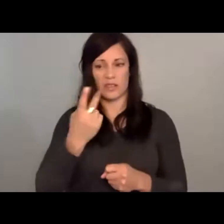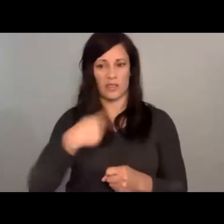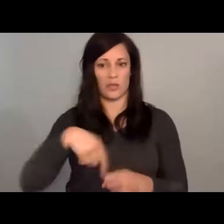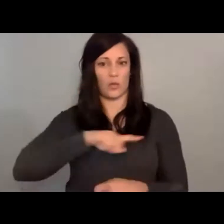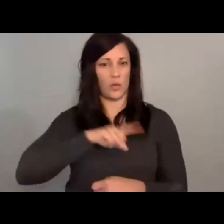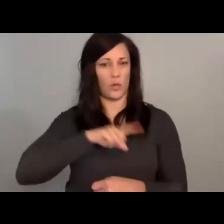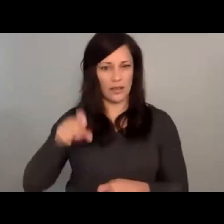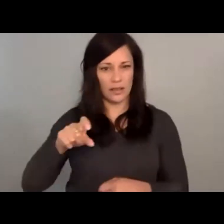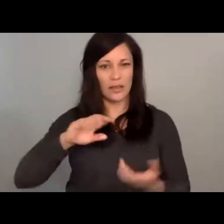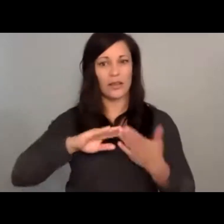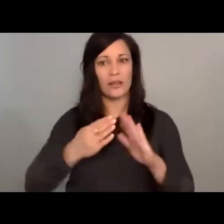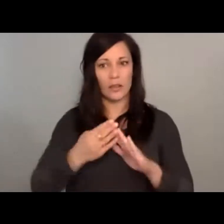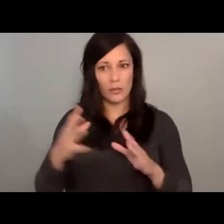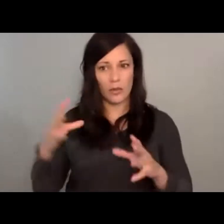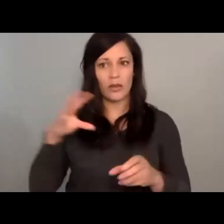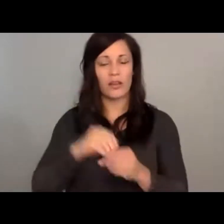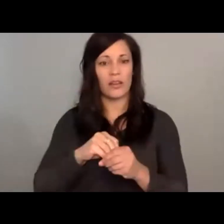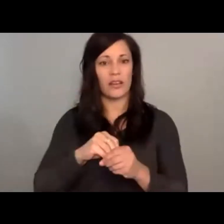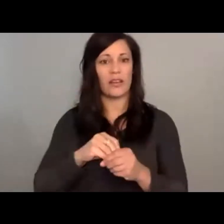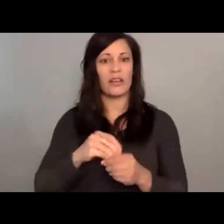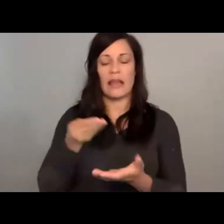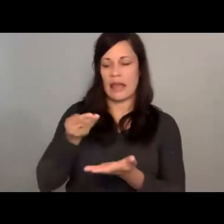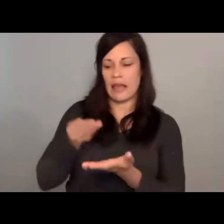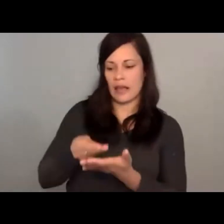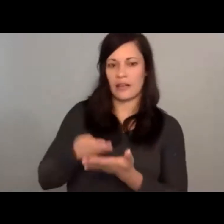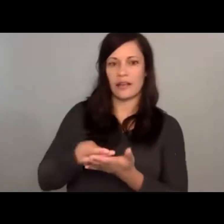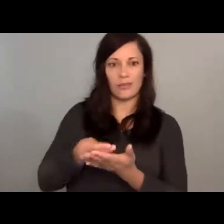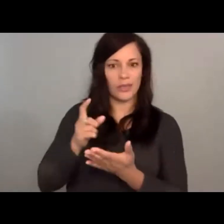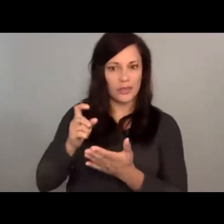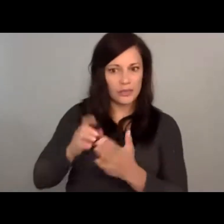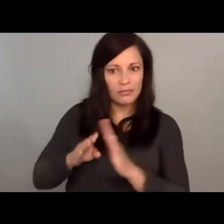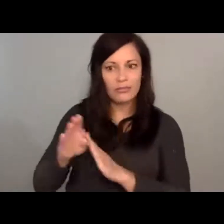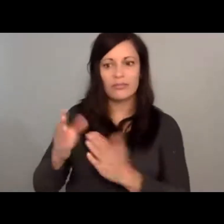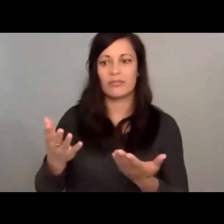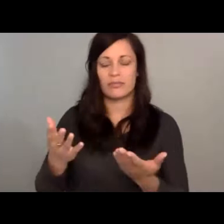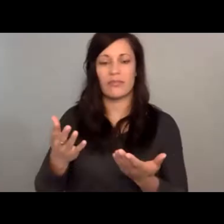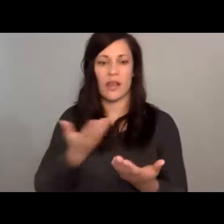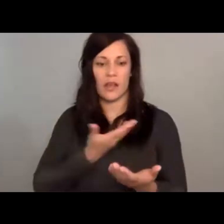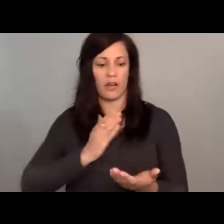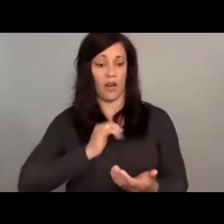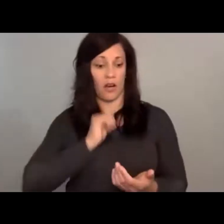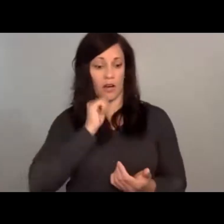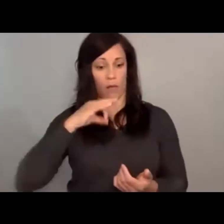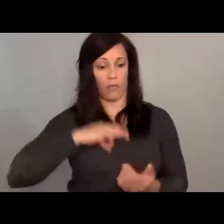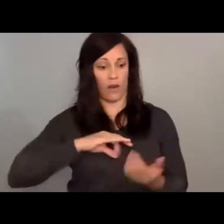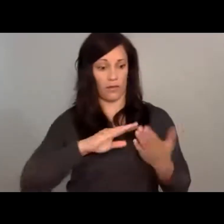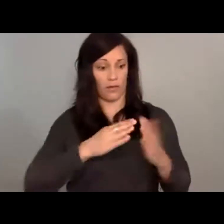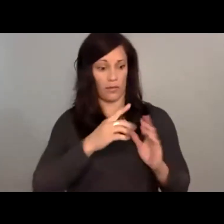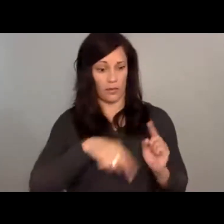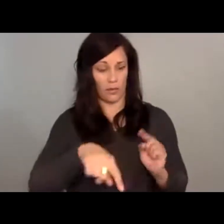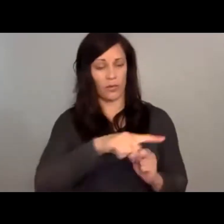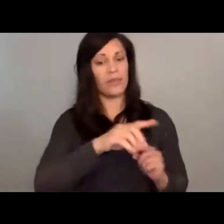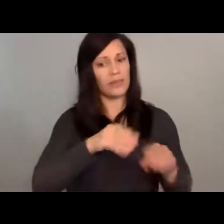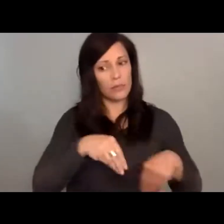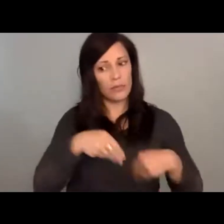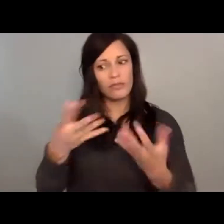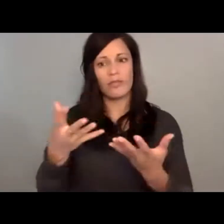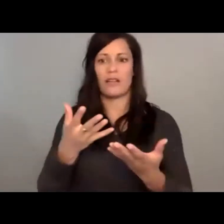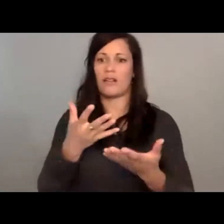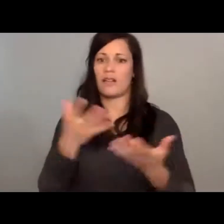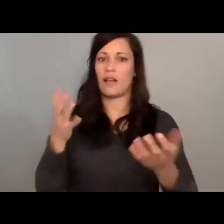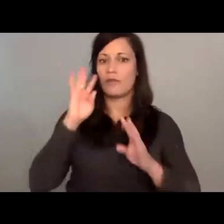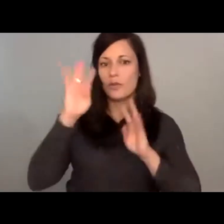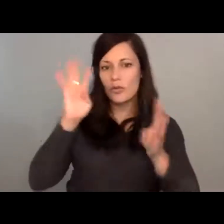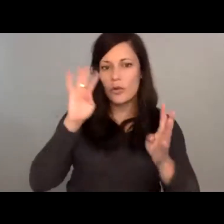health and economic well-being. And the nonprofit community at large helps to provide the kinds of creative outlets and